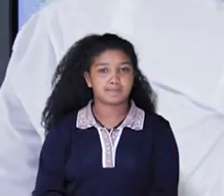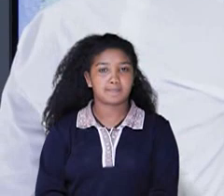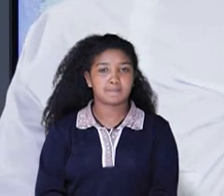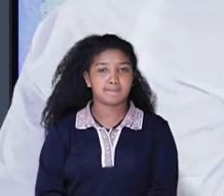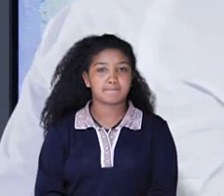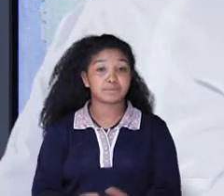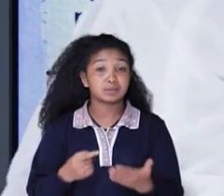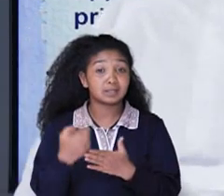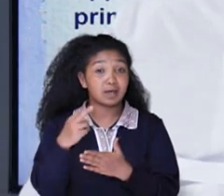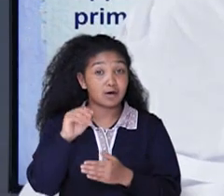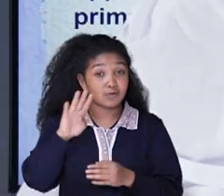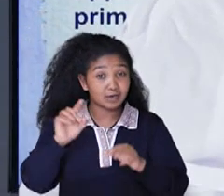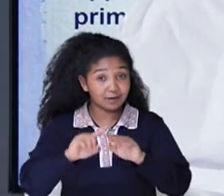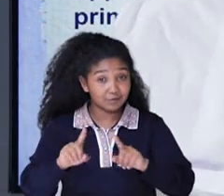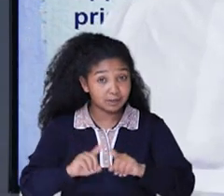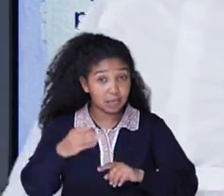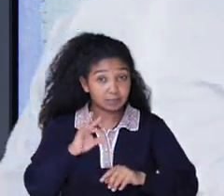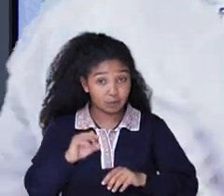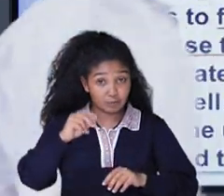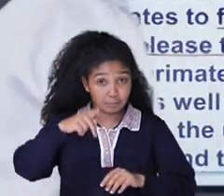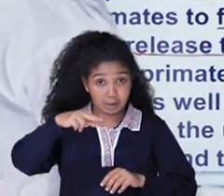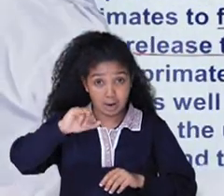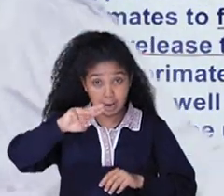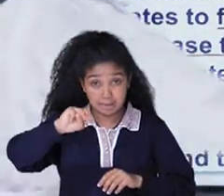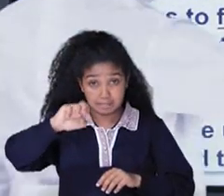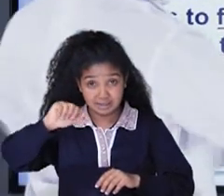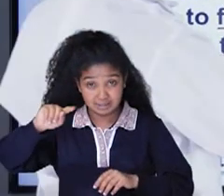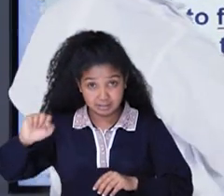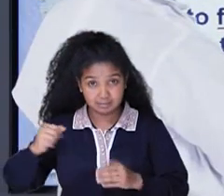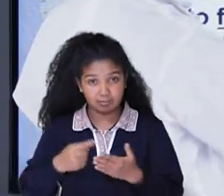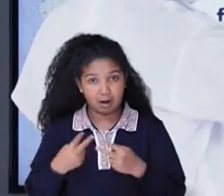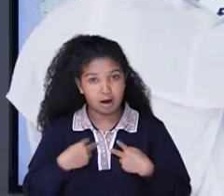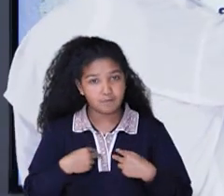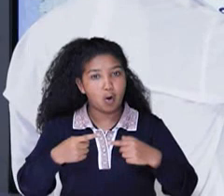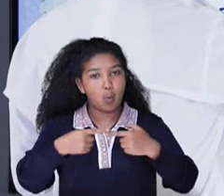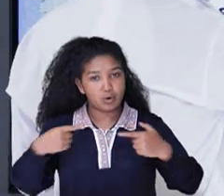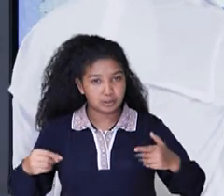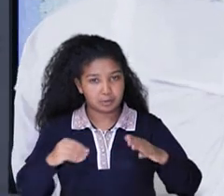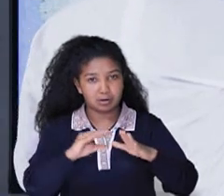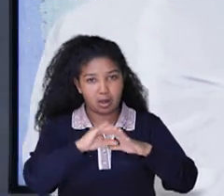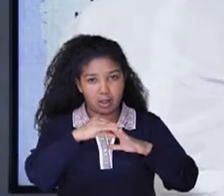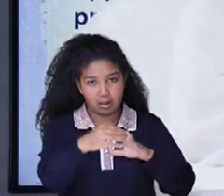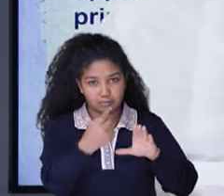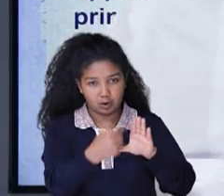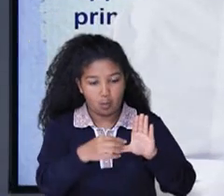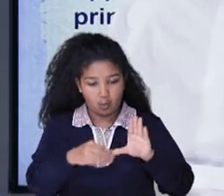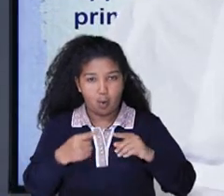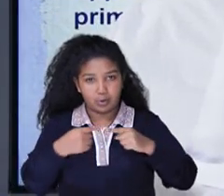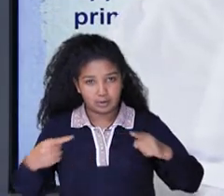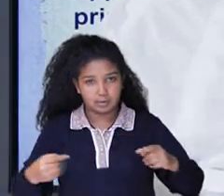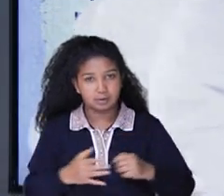touch. These are 4 different types of primates. As you can see, they have opposable digits in order to